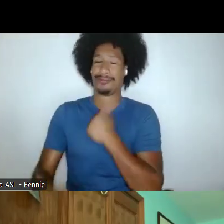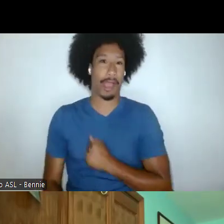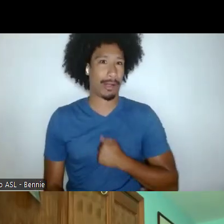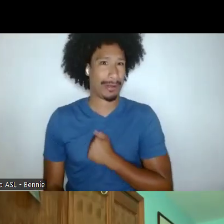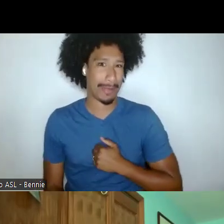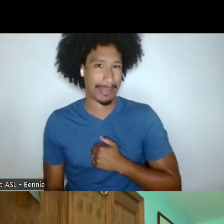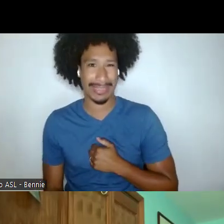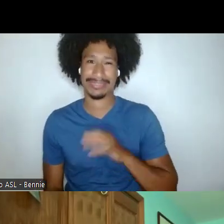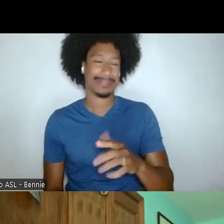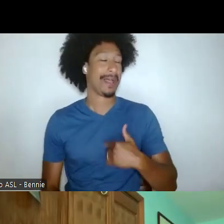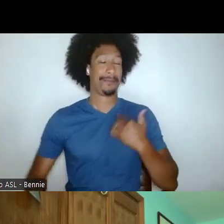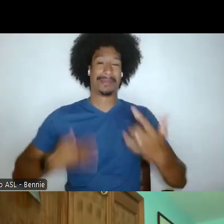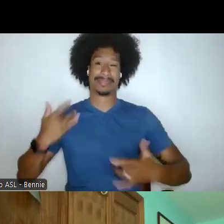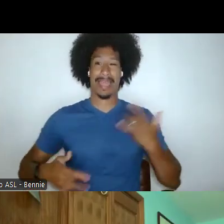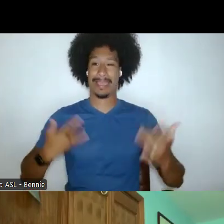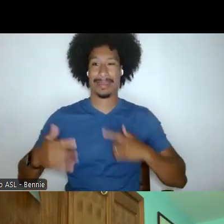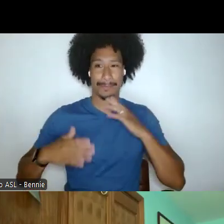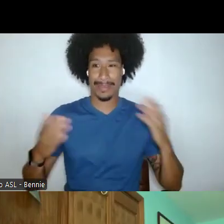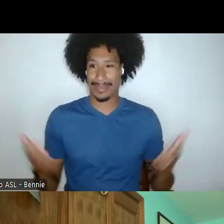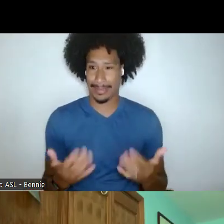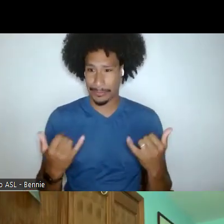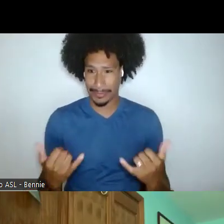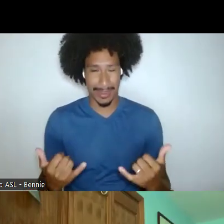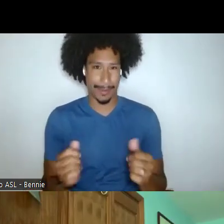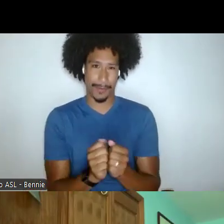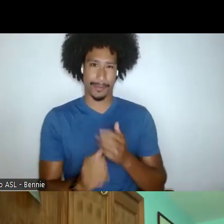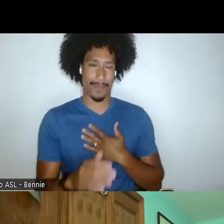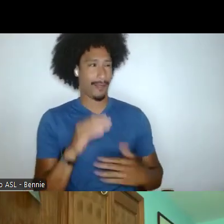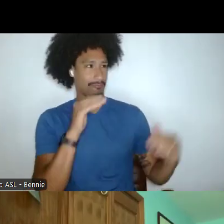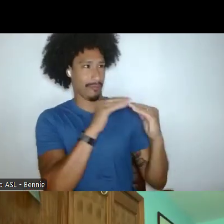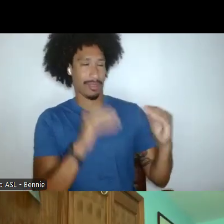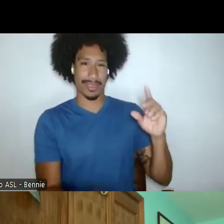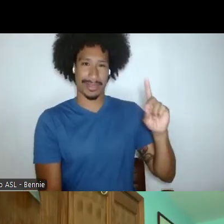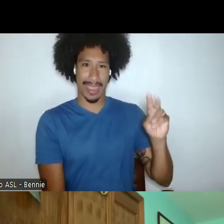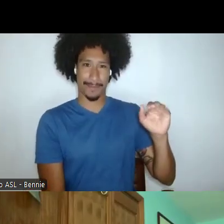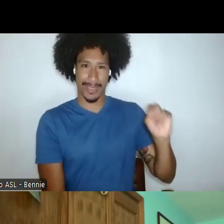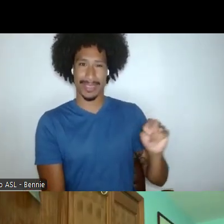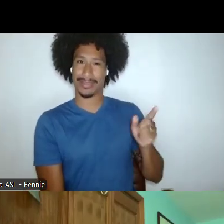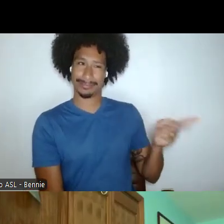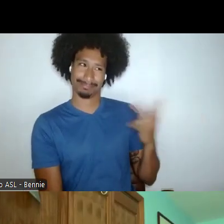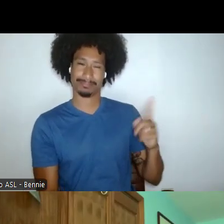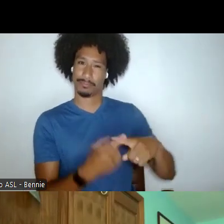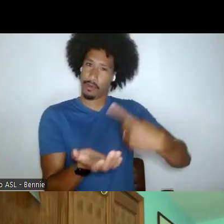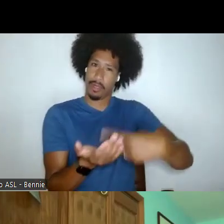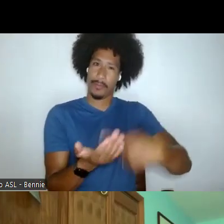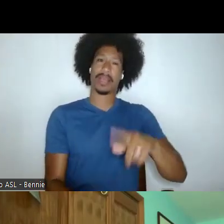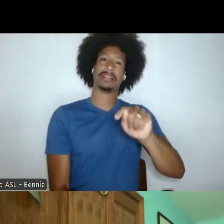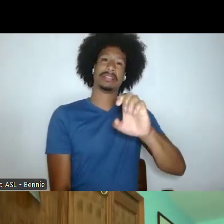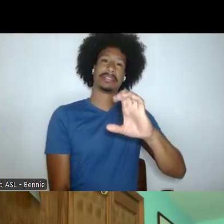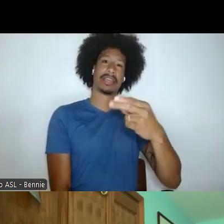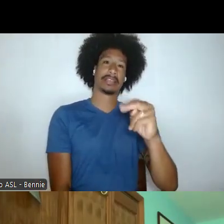really excited to be here with my colleague Damien to be talking about technoableism, cyborgs,